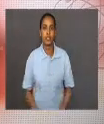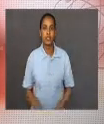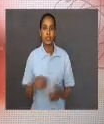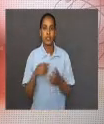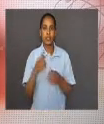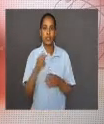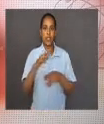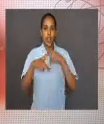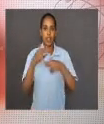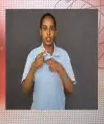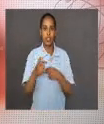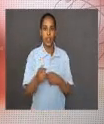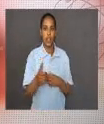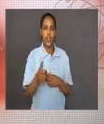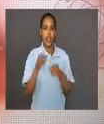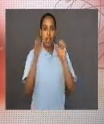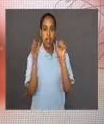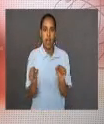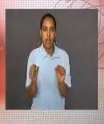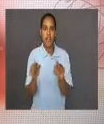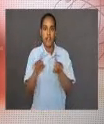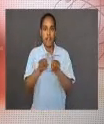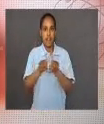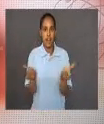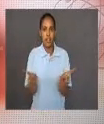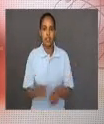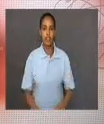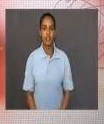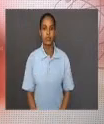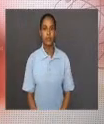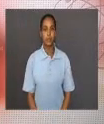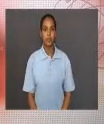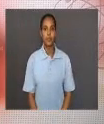the reaction rate can vary.